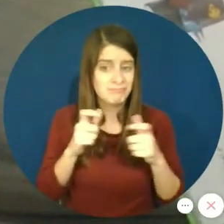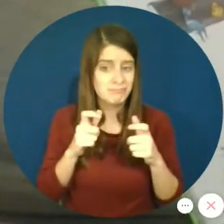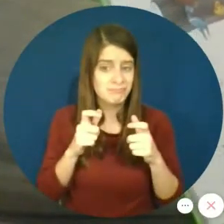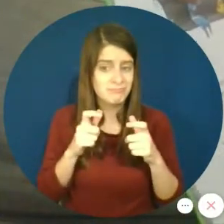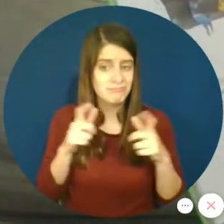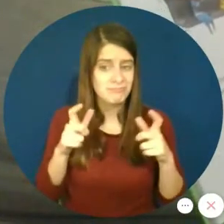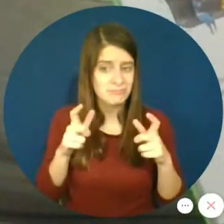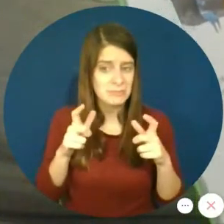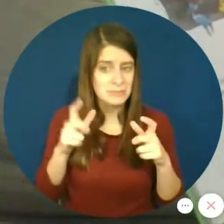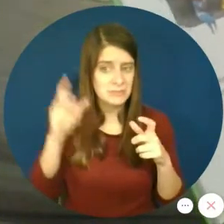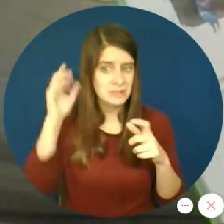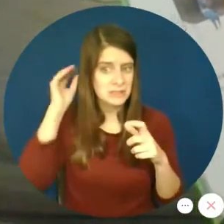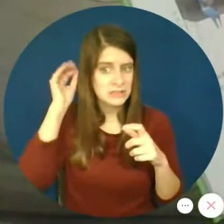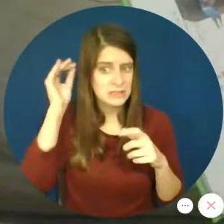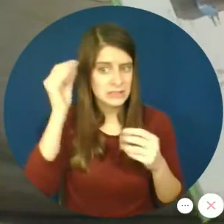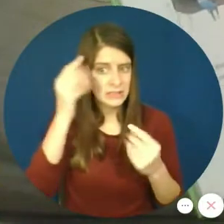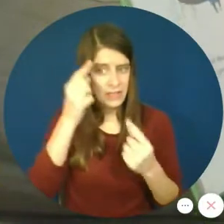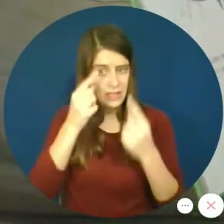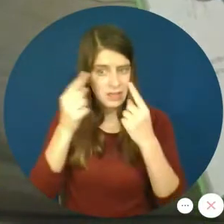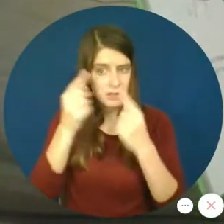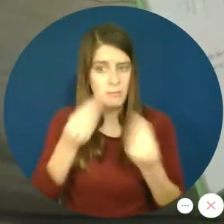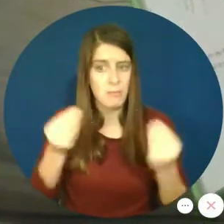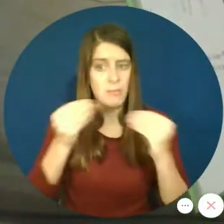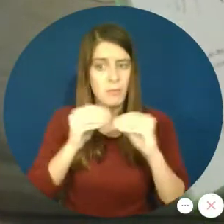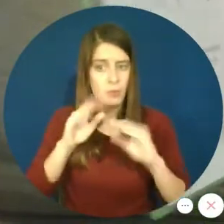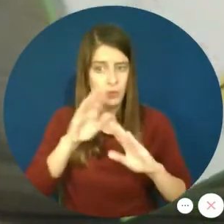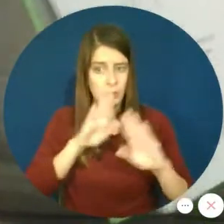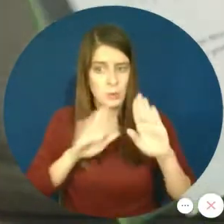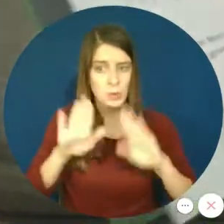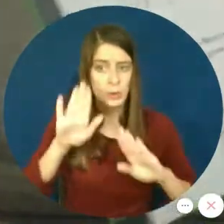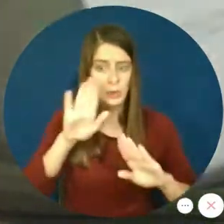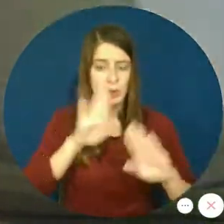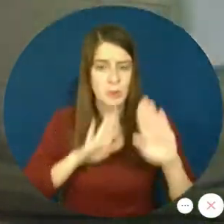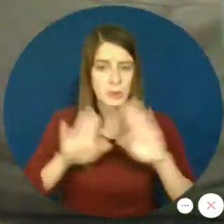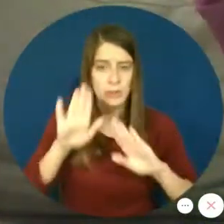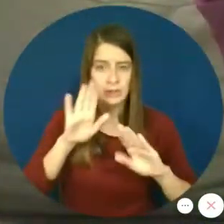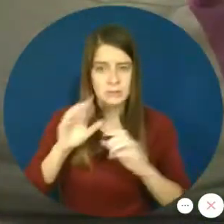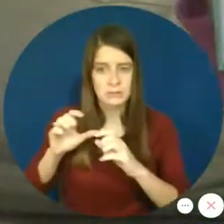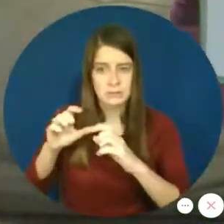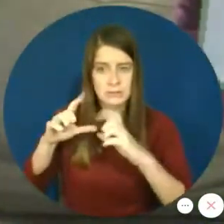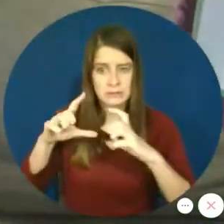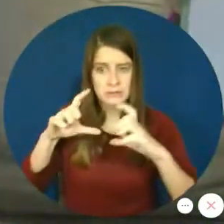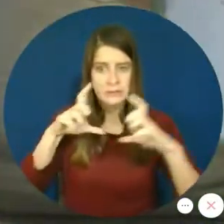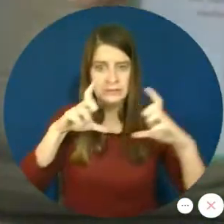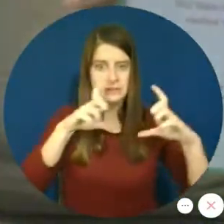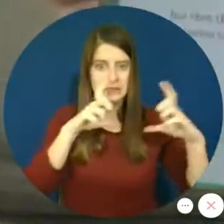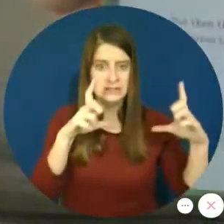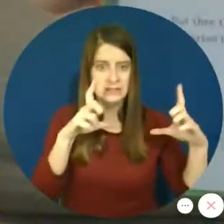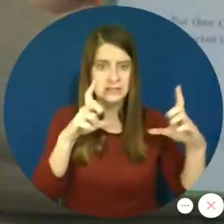grow. Each day it got a little bit bigger.